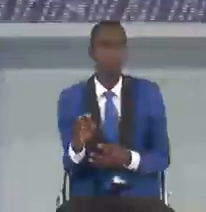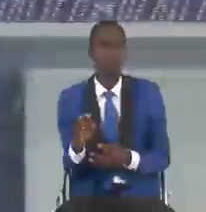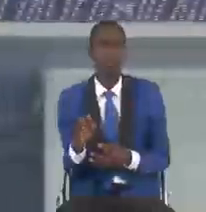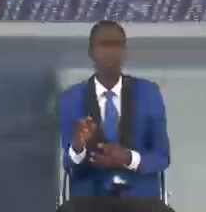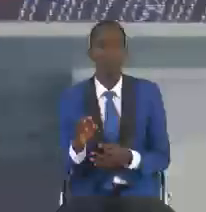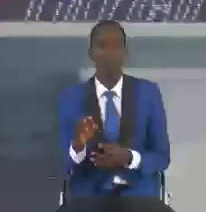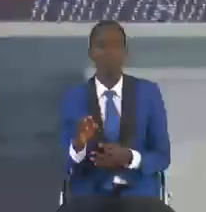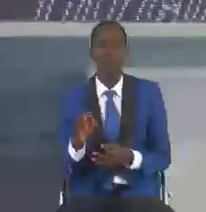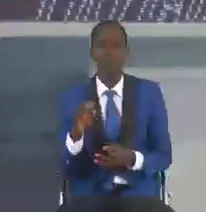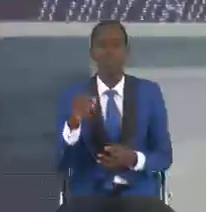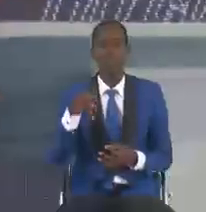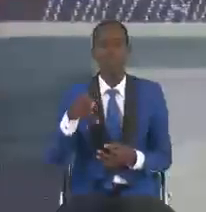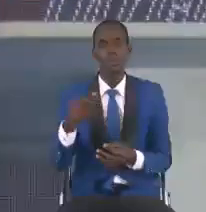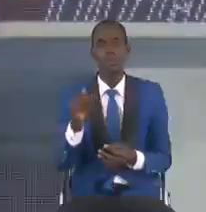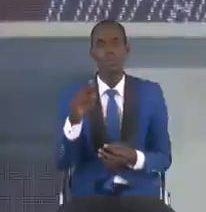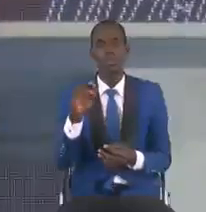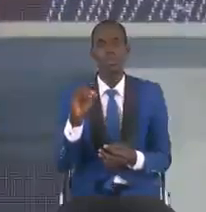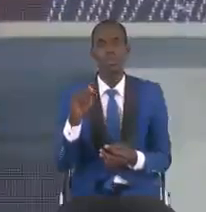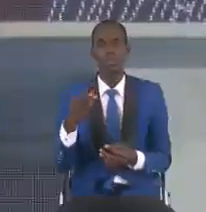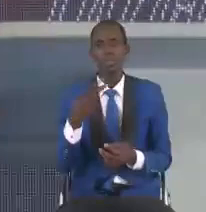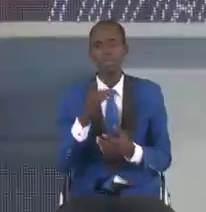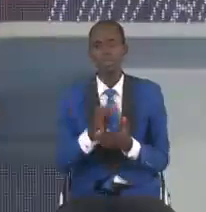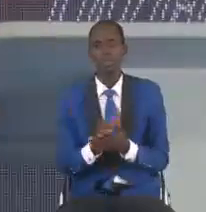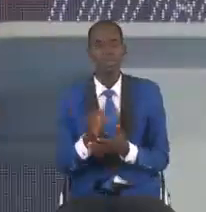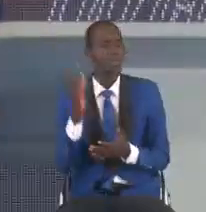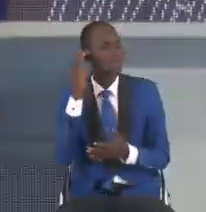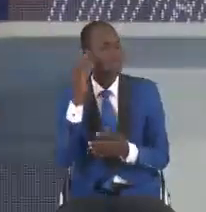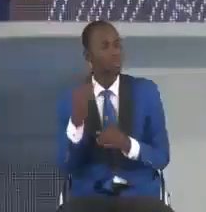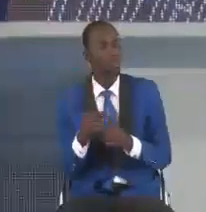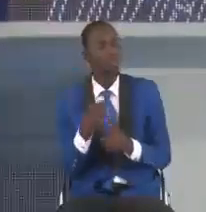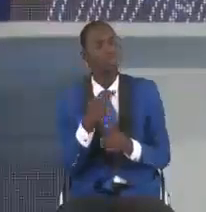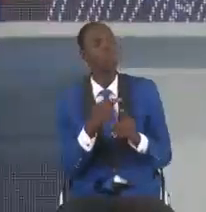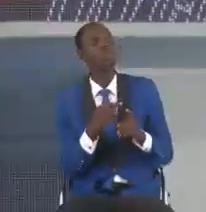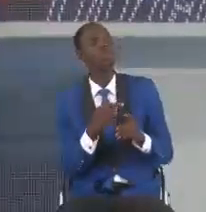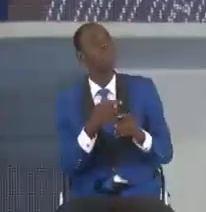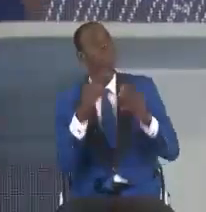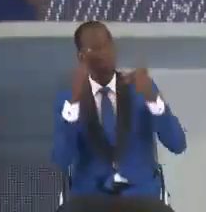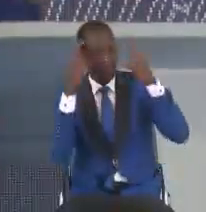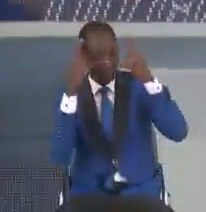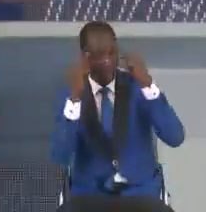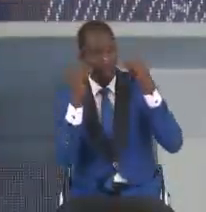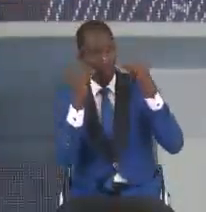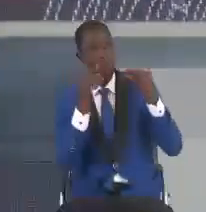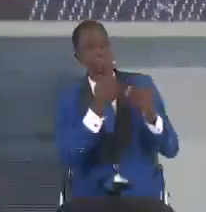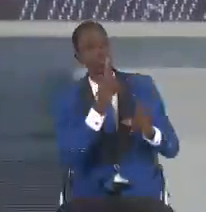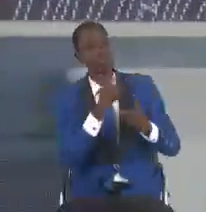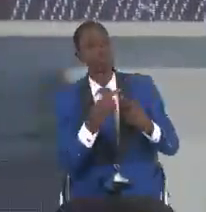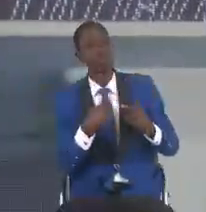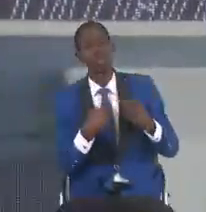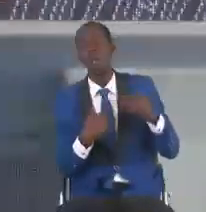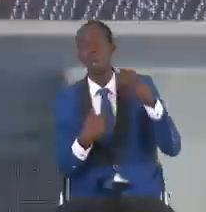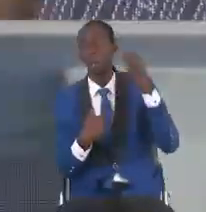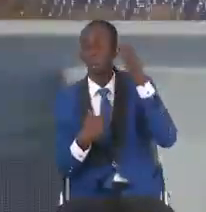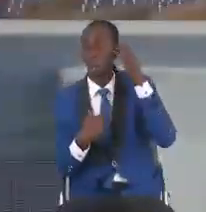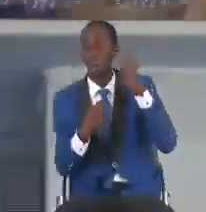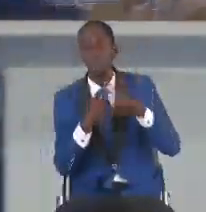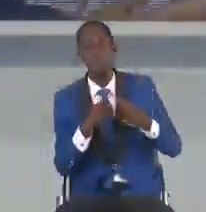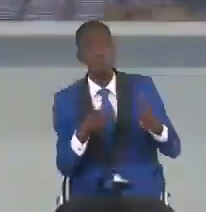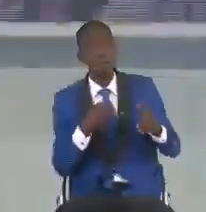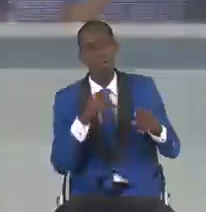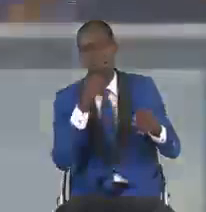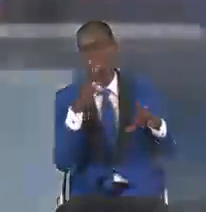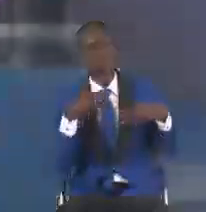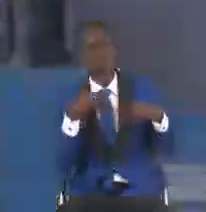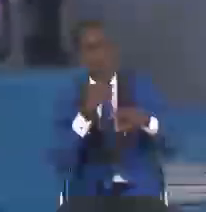word and say, I hear you, Moses. I don't accept. I don't know that God. And the people